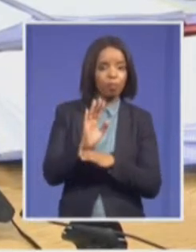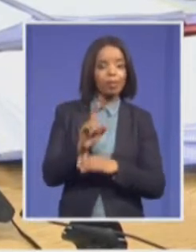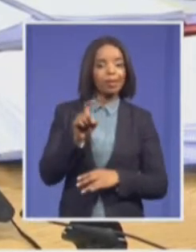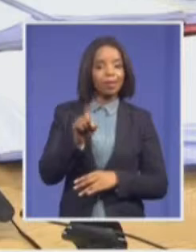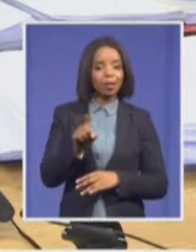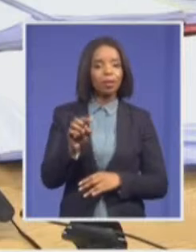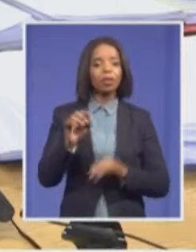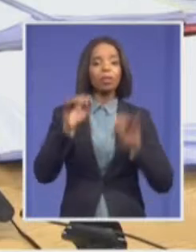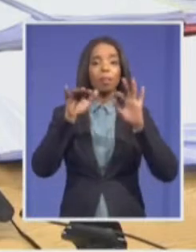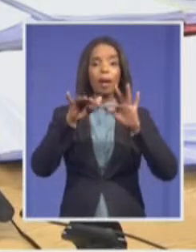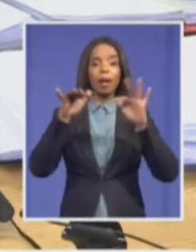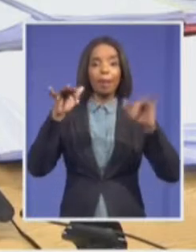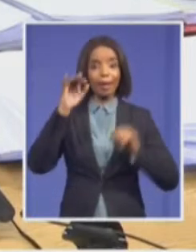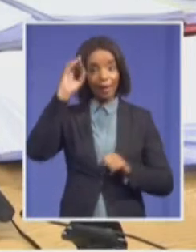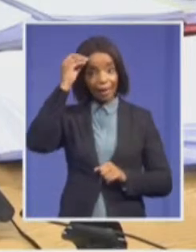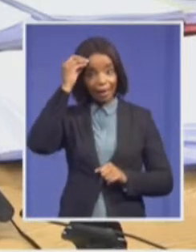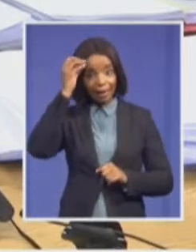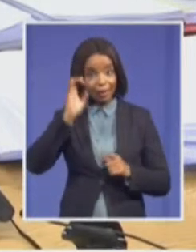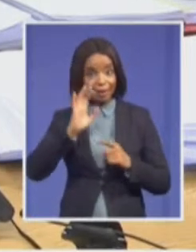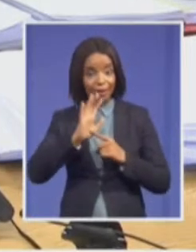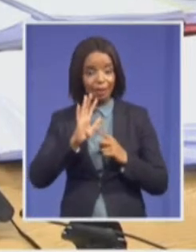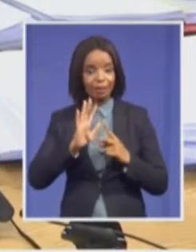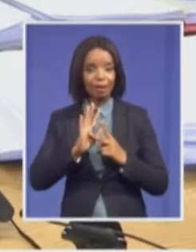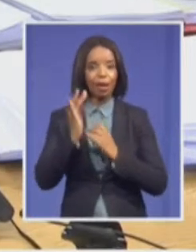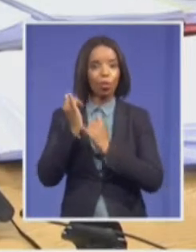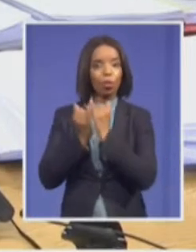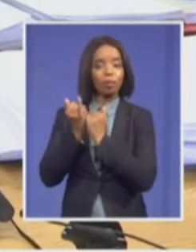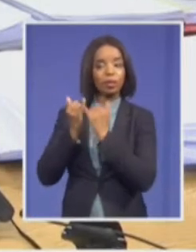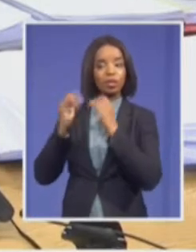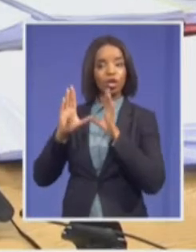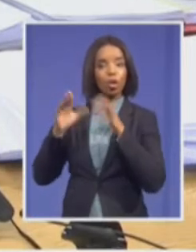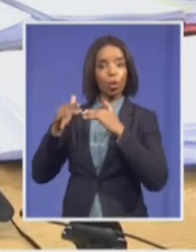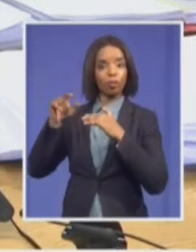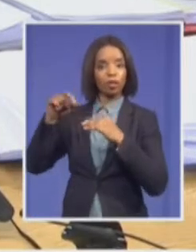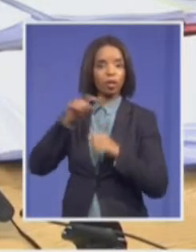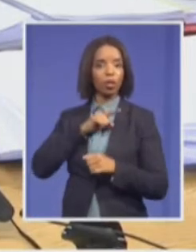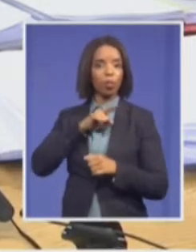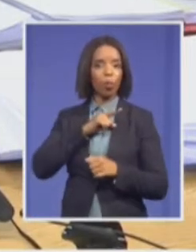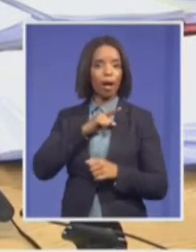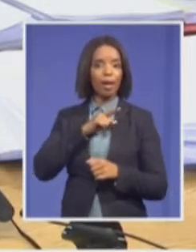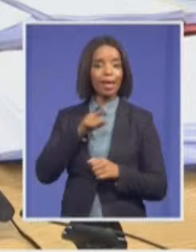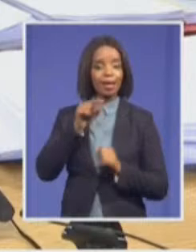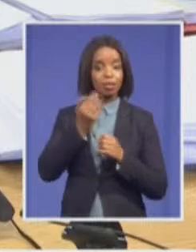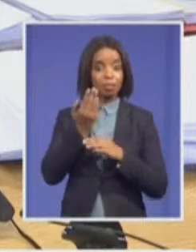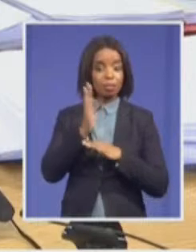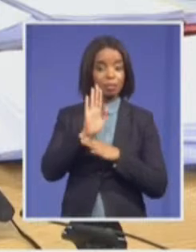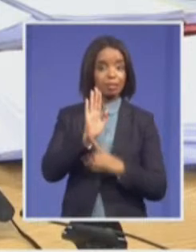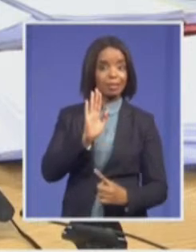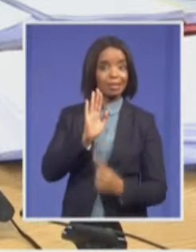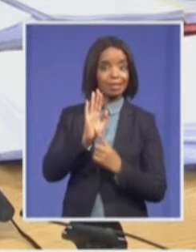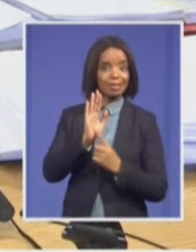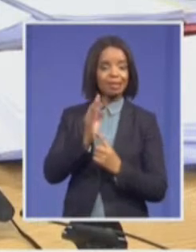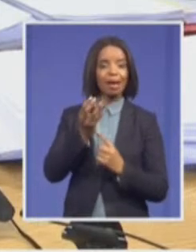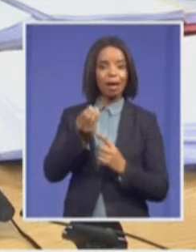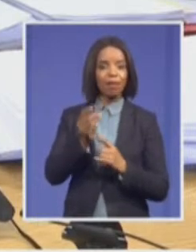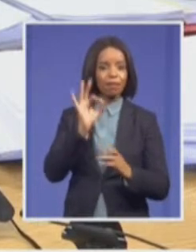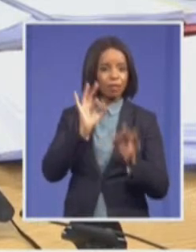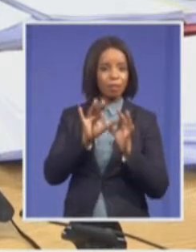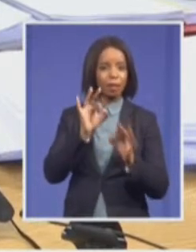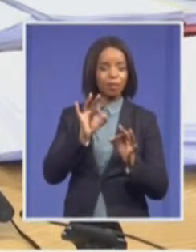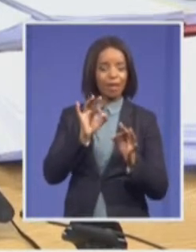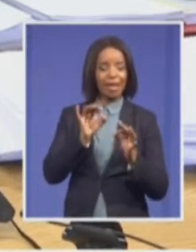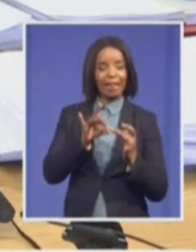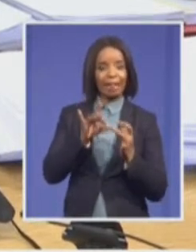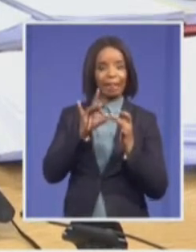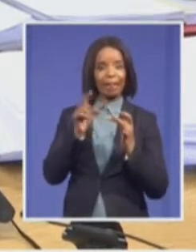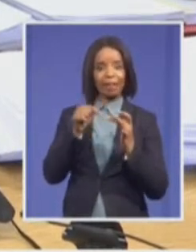was part of the story in relation to specific aspects of its own investigations. Also, as